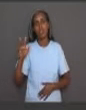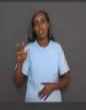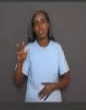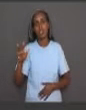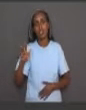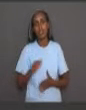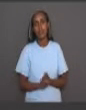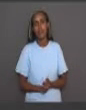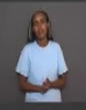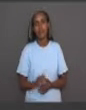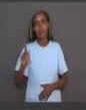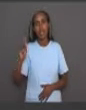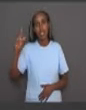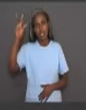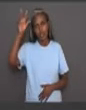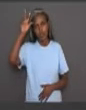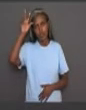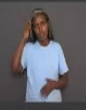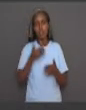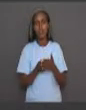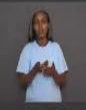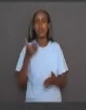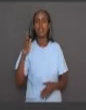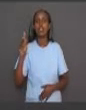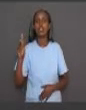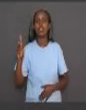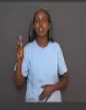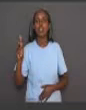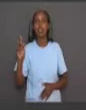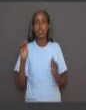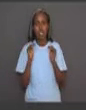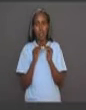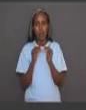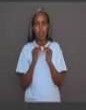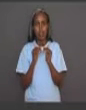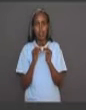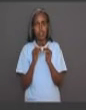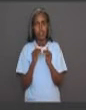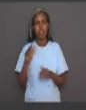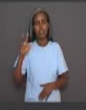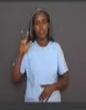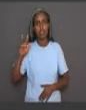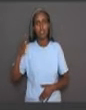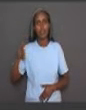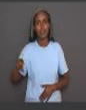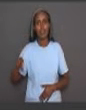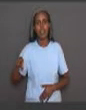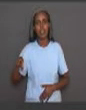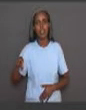3, k cubed minus k equals